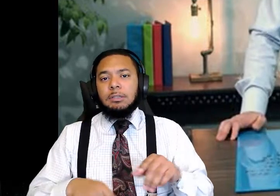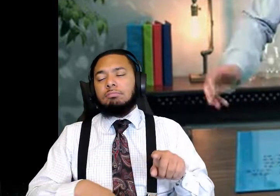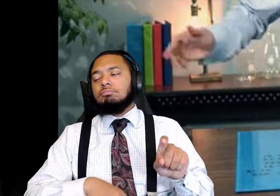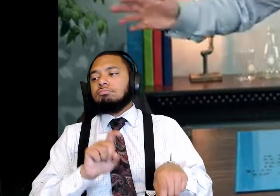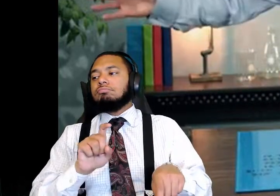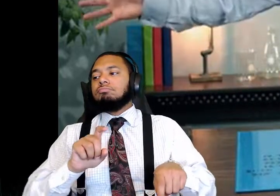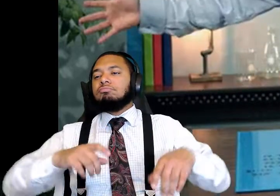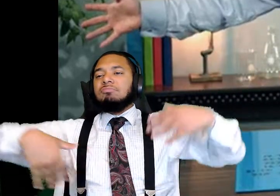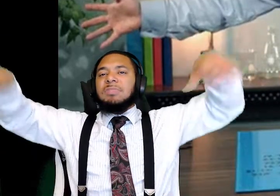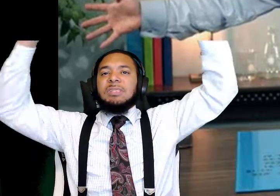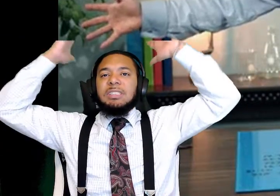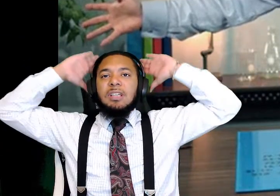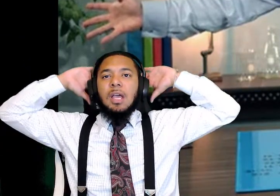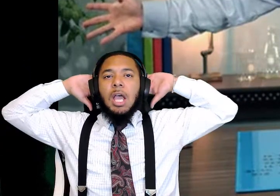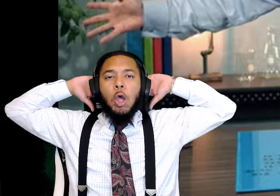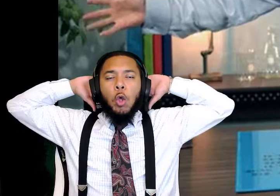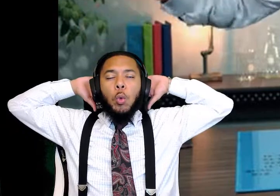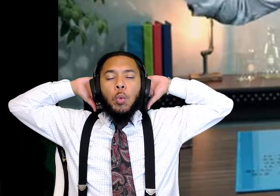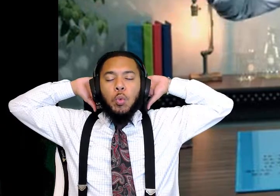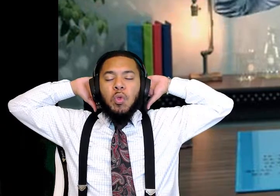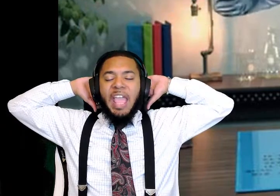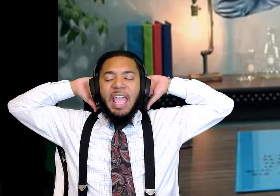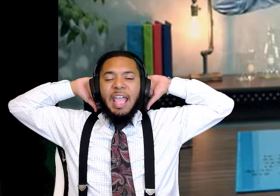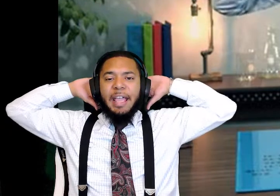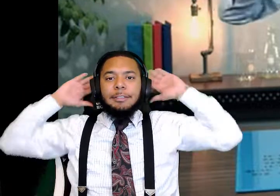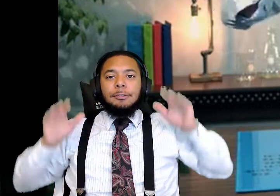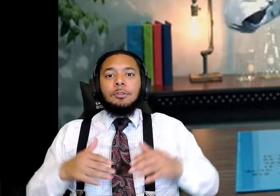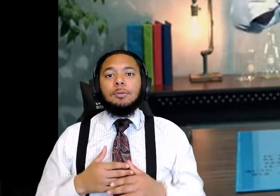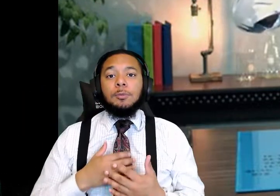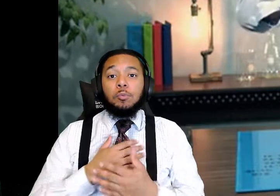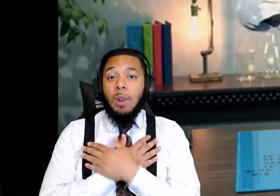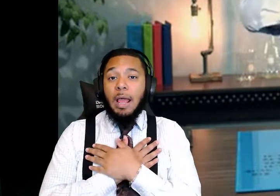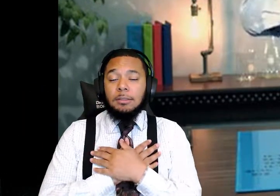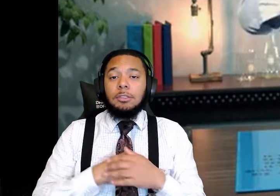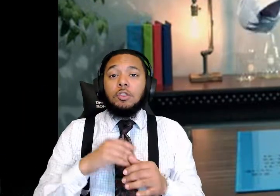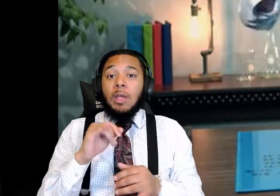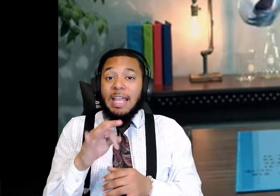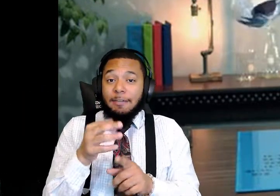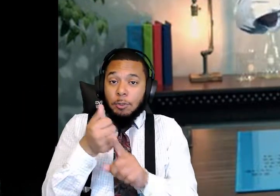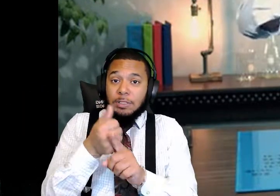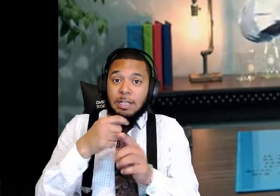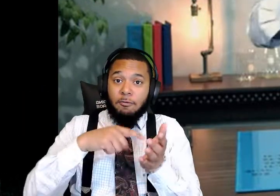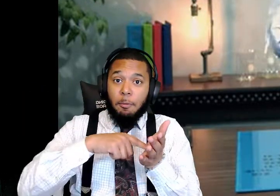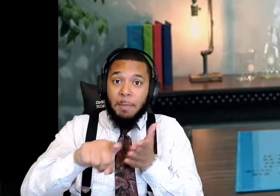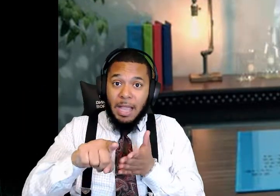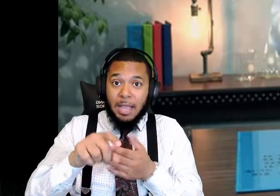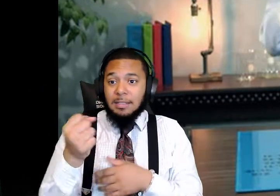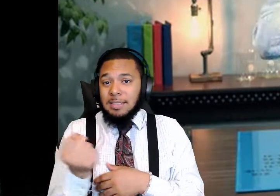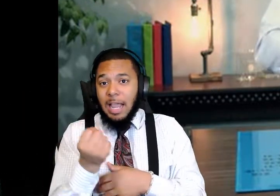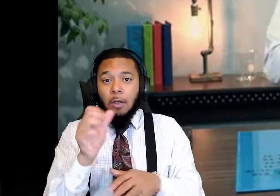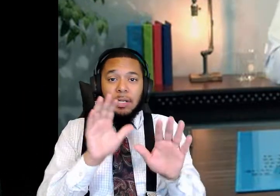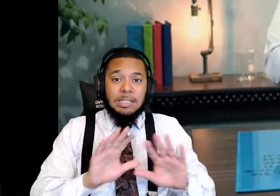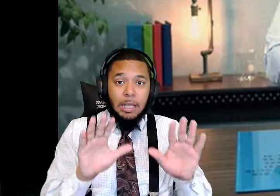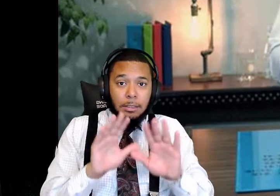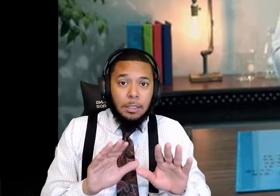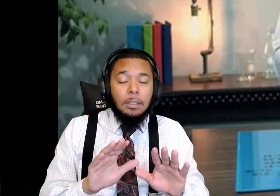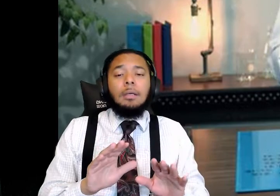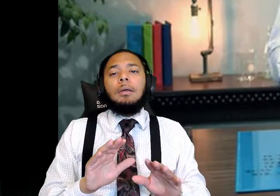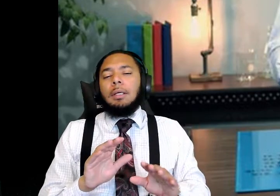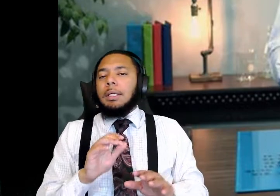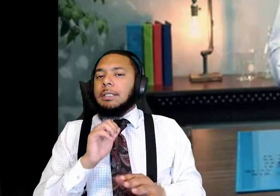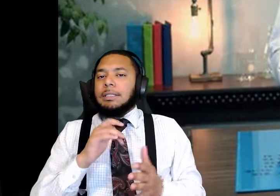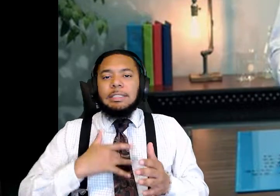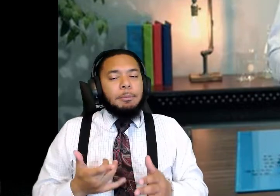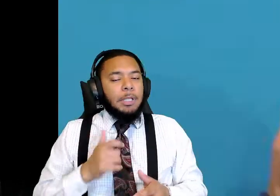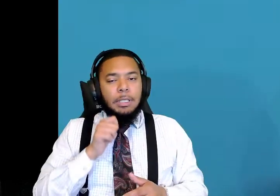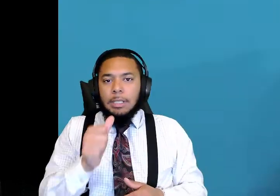heels, relax a little bit. So if you make a payment on a Saturday or Sunday, it typically won't post until the